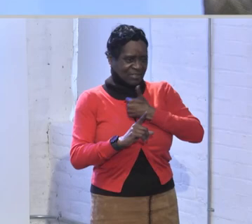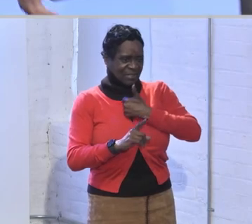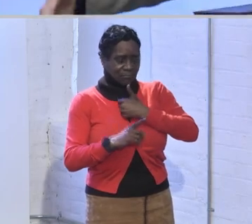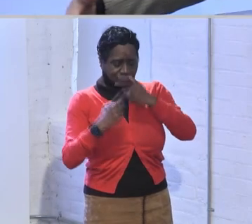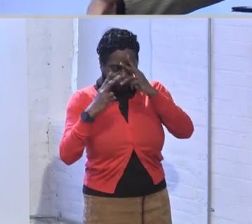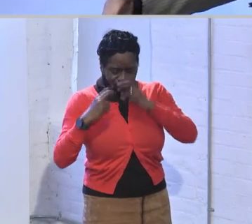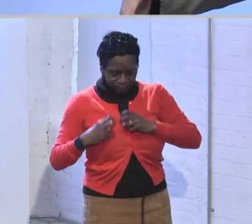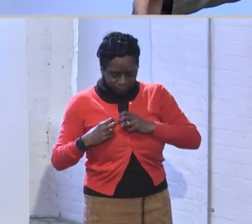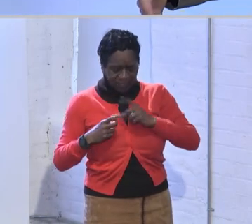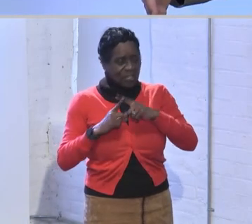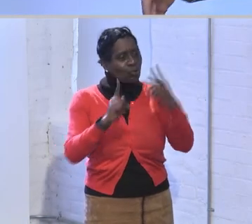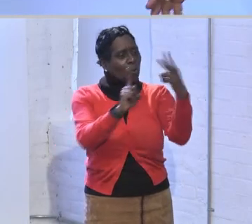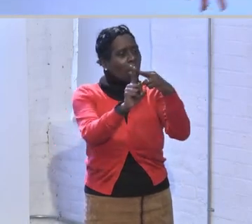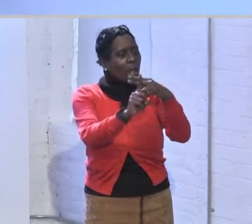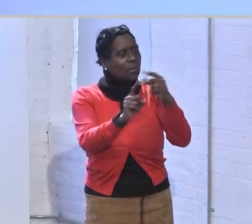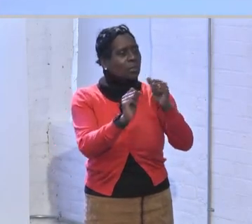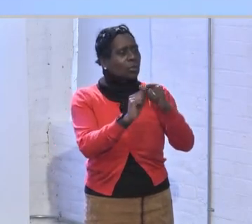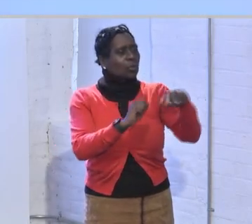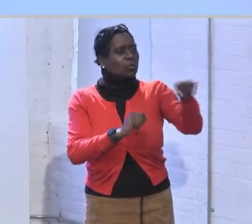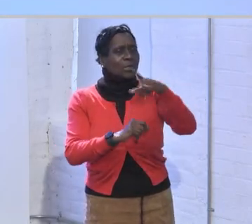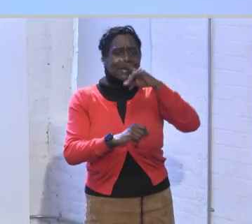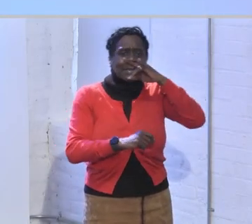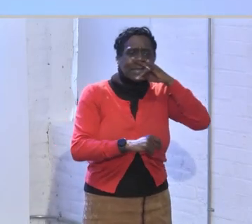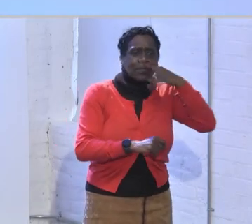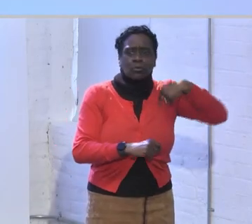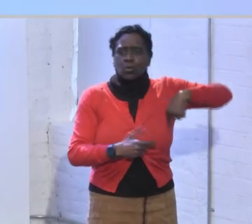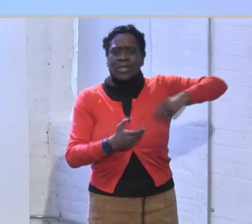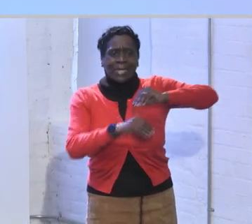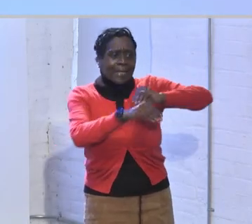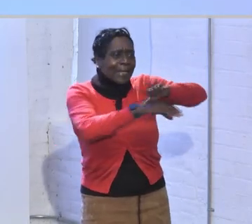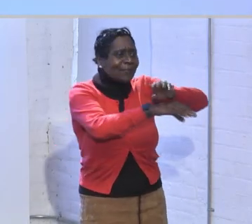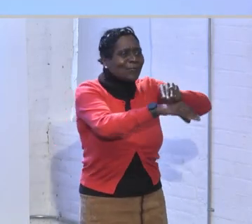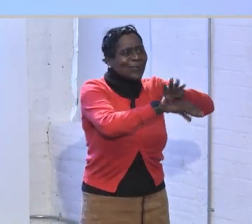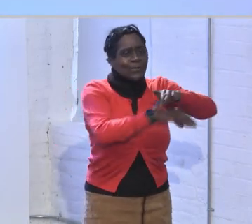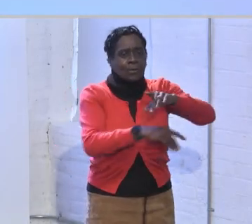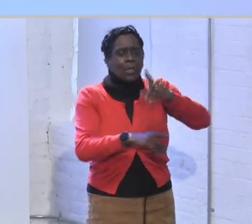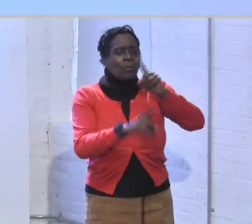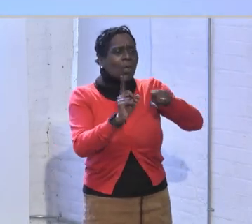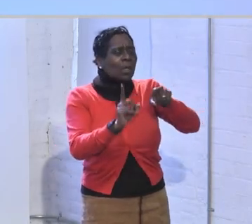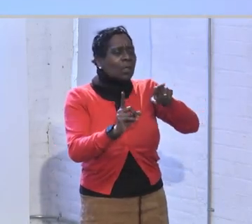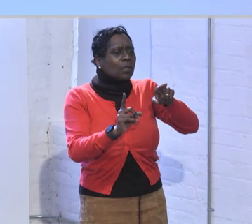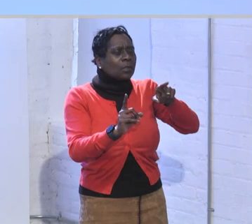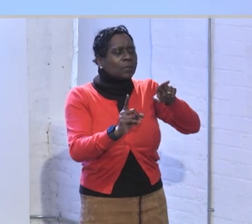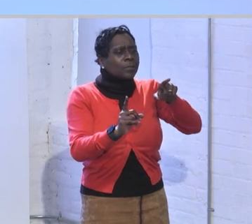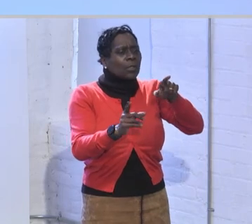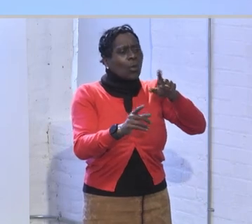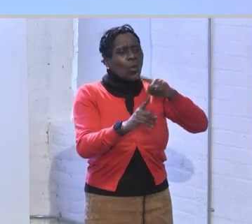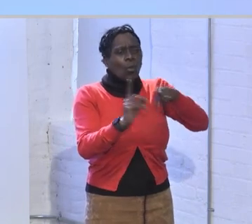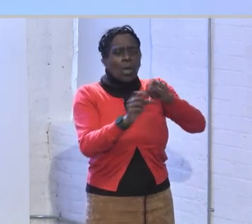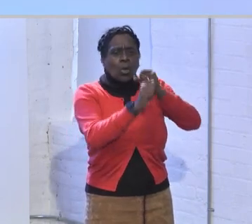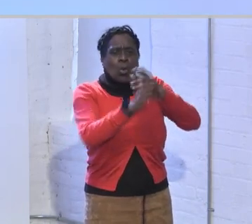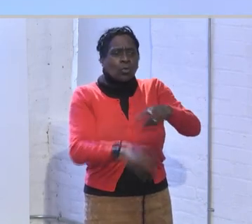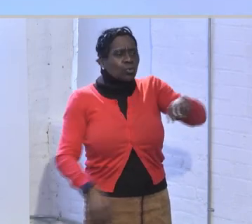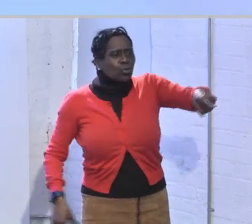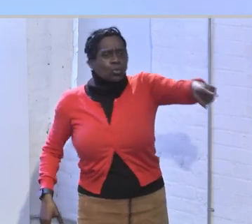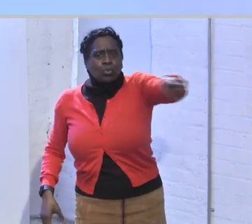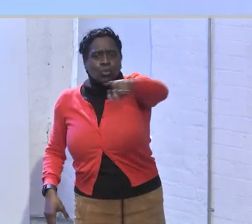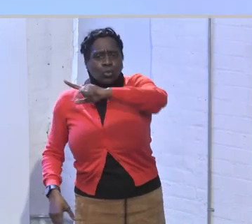to apply this to maybe kids that we influence, but what causes you